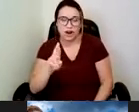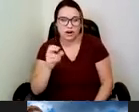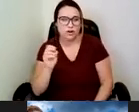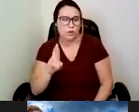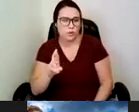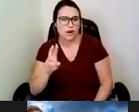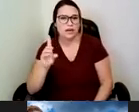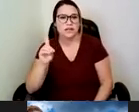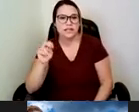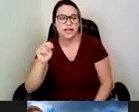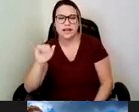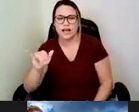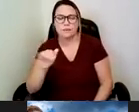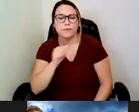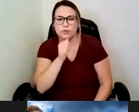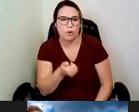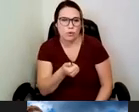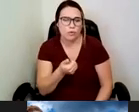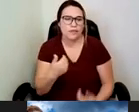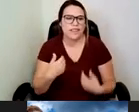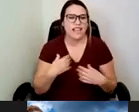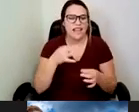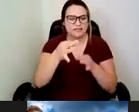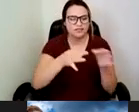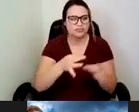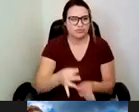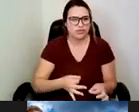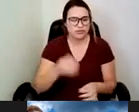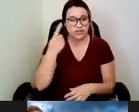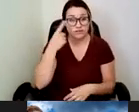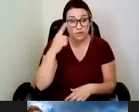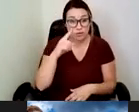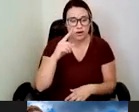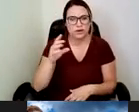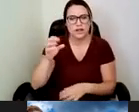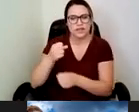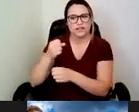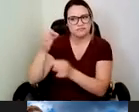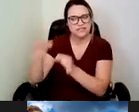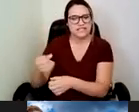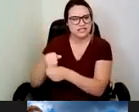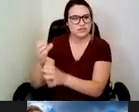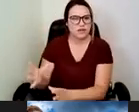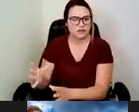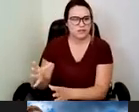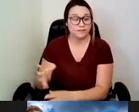have instructions to their decision maker. I've seen Jehovah's Witnesses and they even include